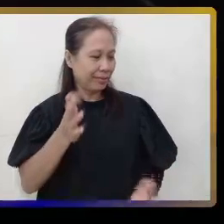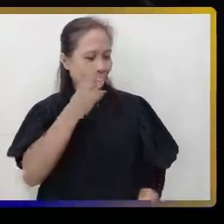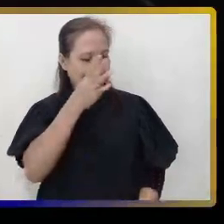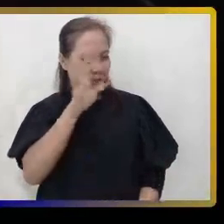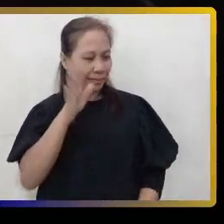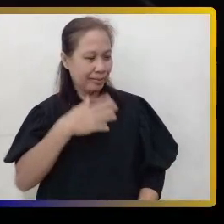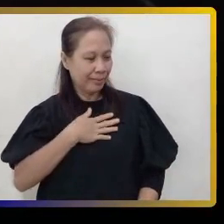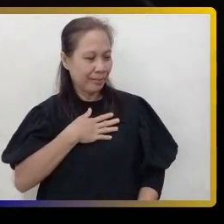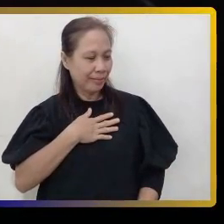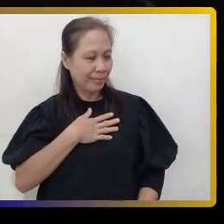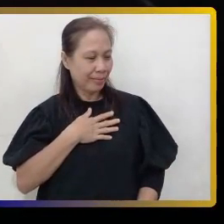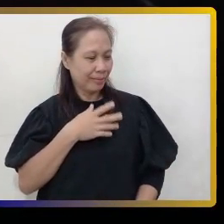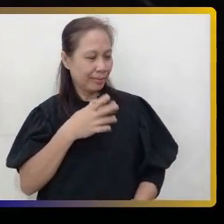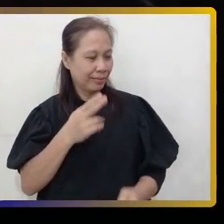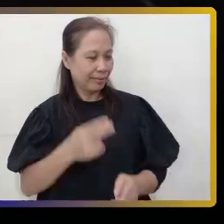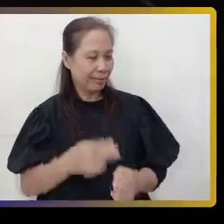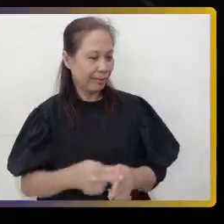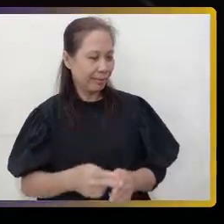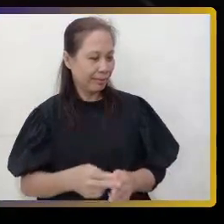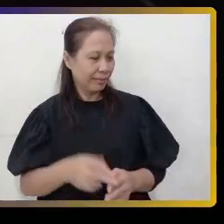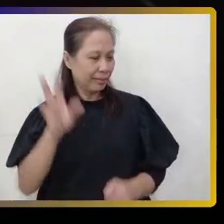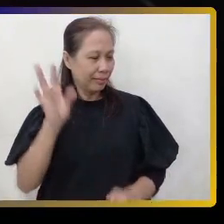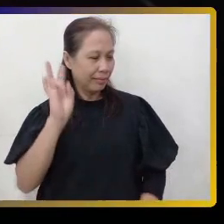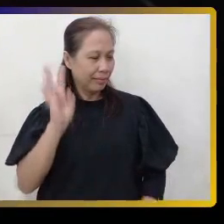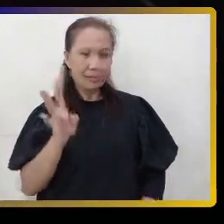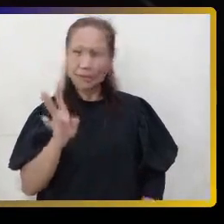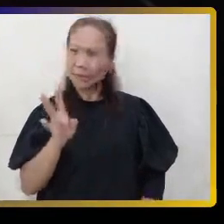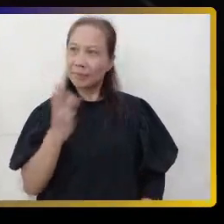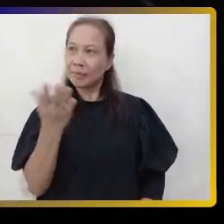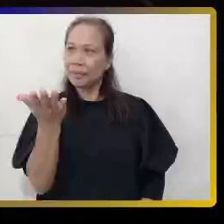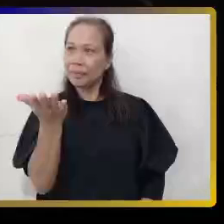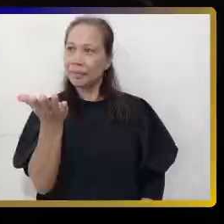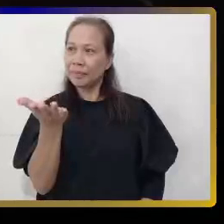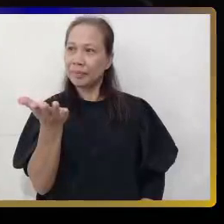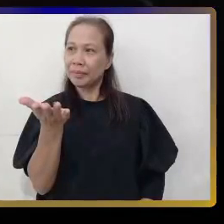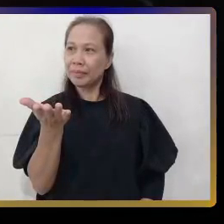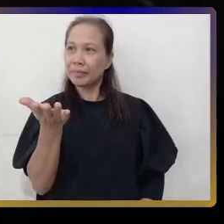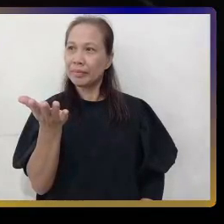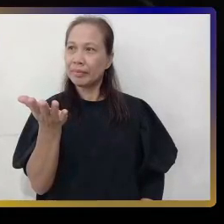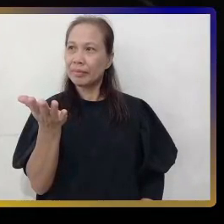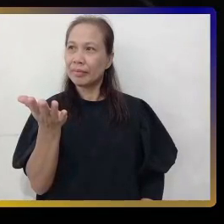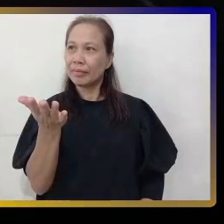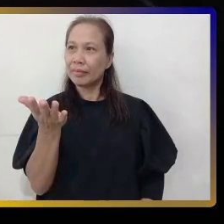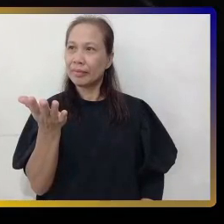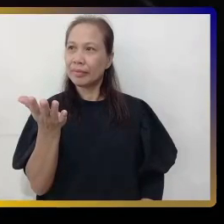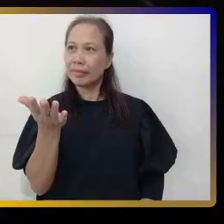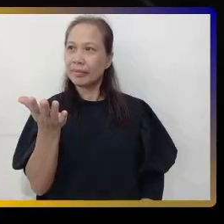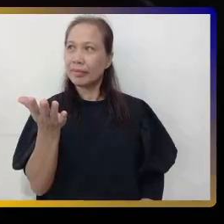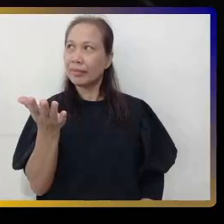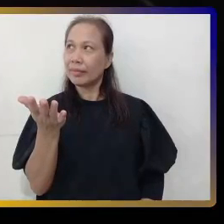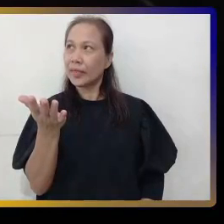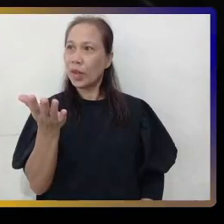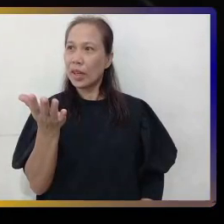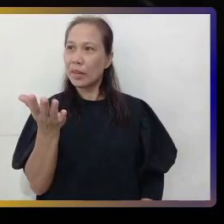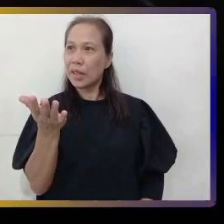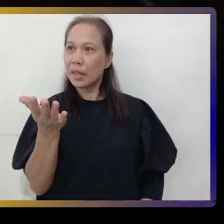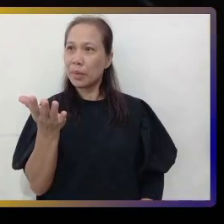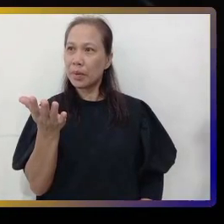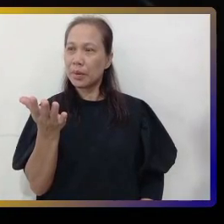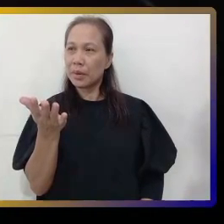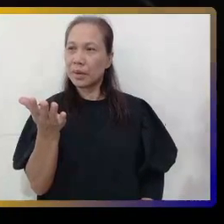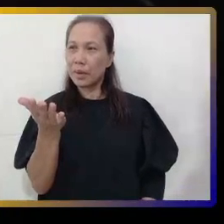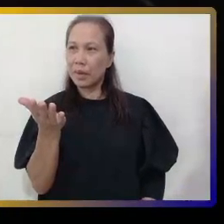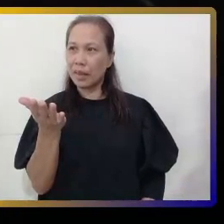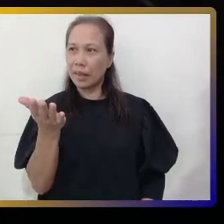you offer polluted bread upon my altar and you say Where in have we